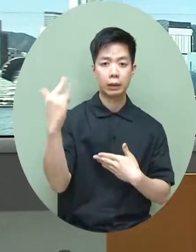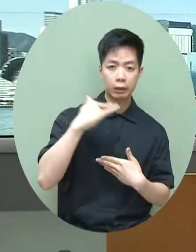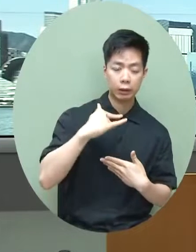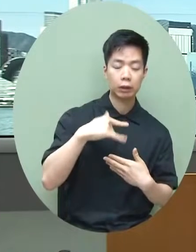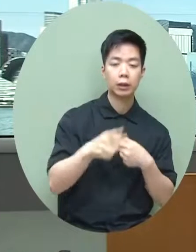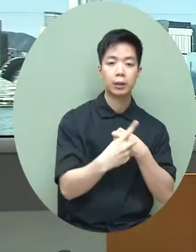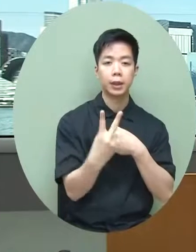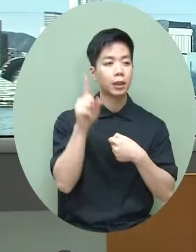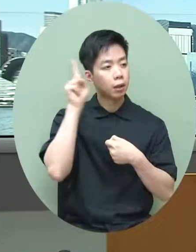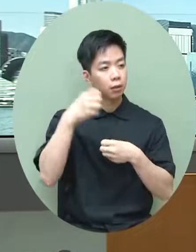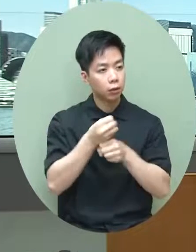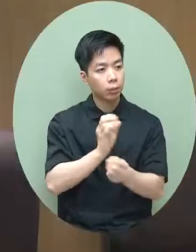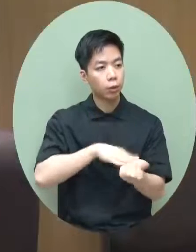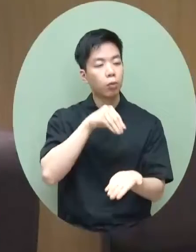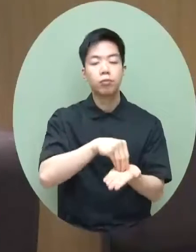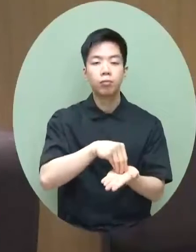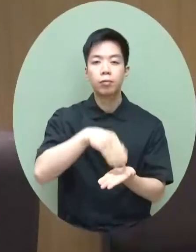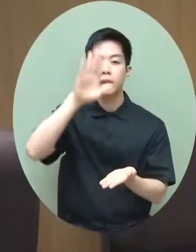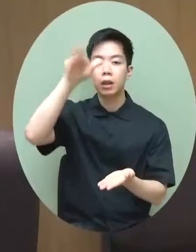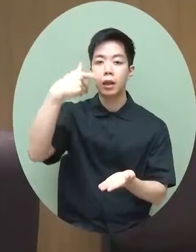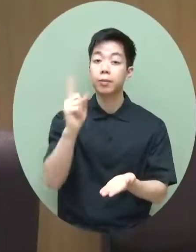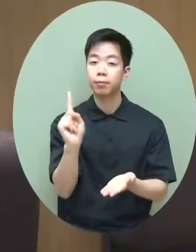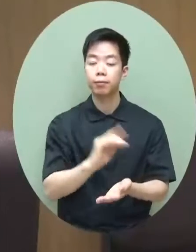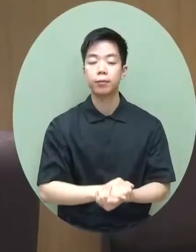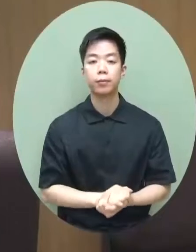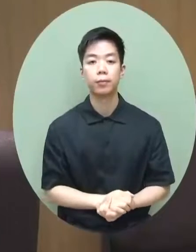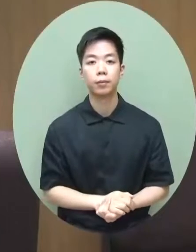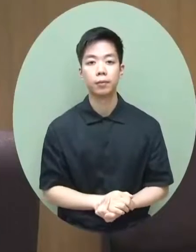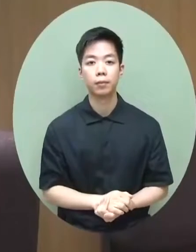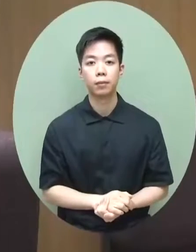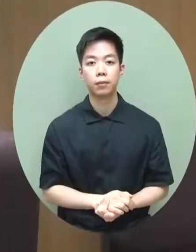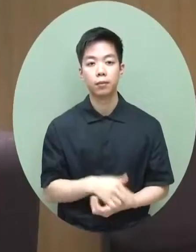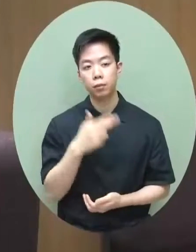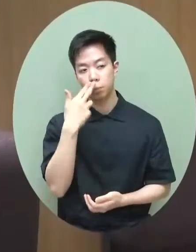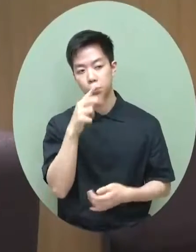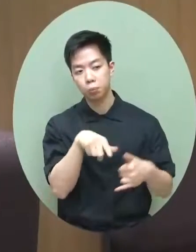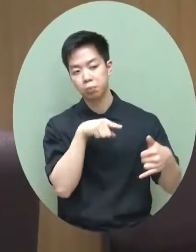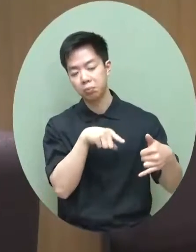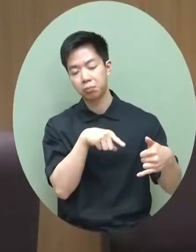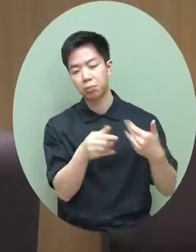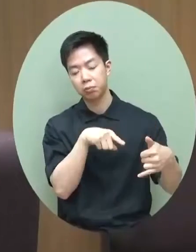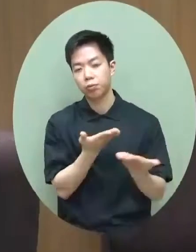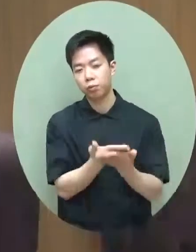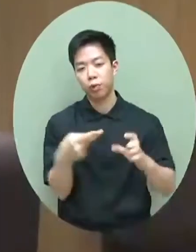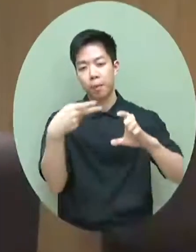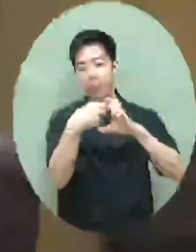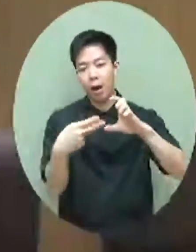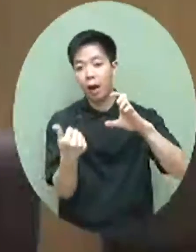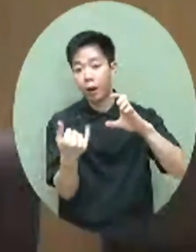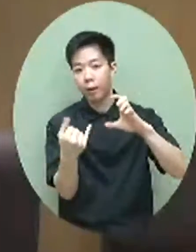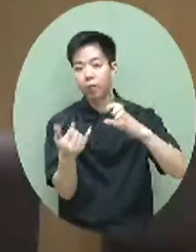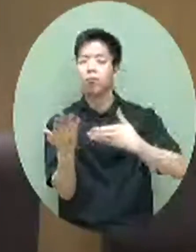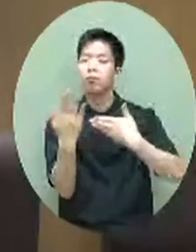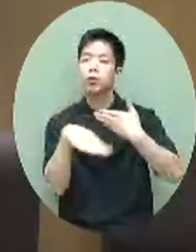detected on the 12th day, may I know the country of origin, and also, do you think that is a positive case,